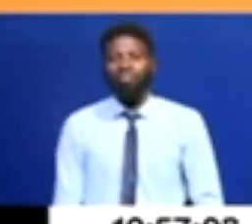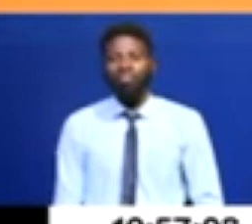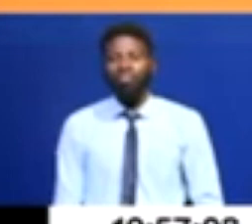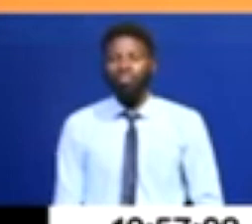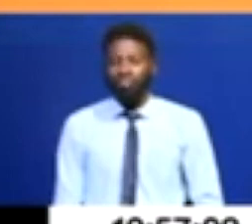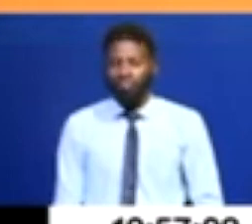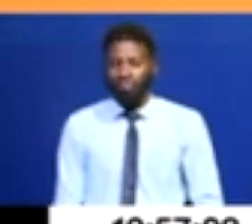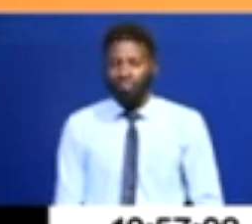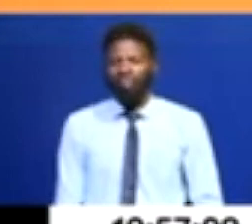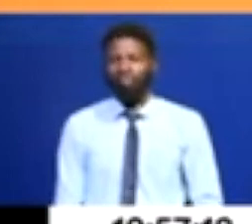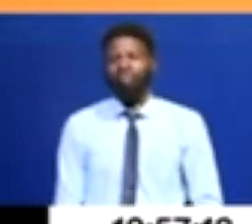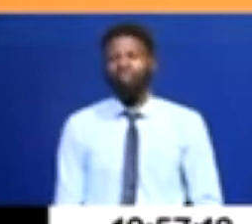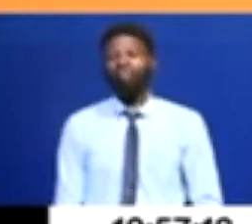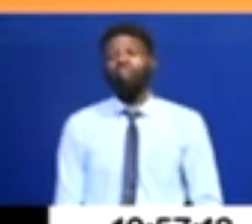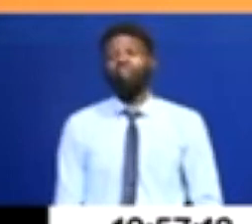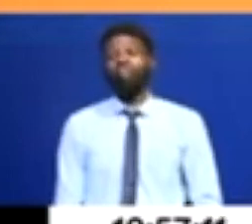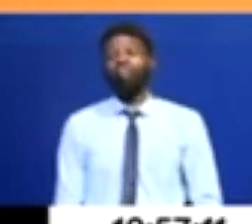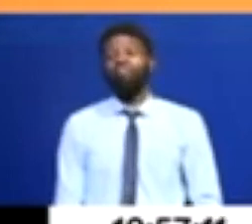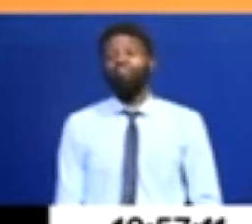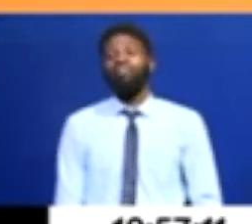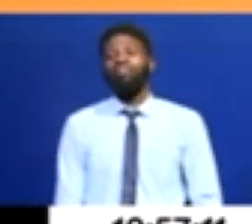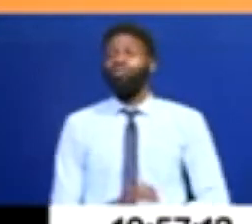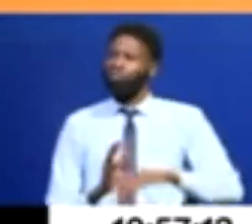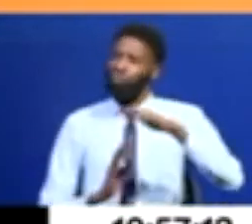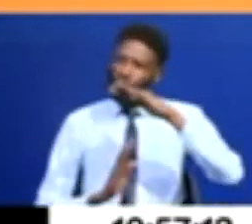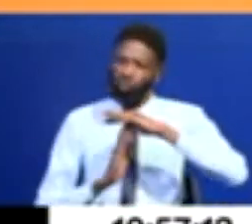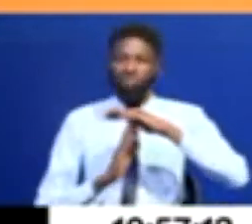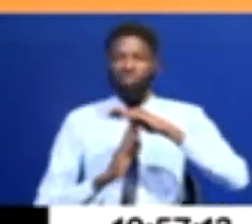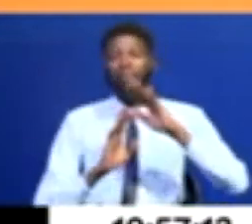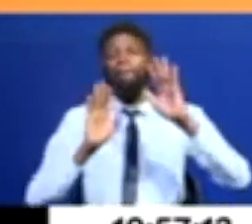The most important thing in every, whether it's the systems,